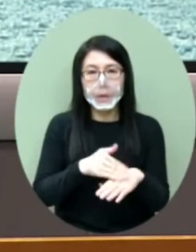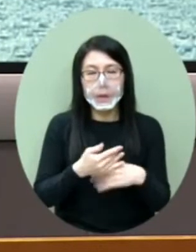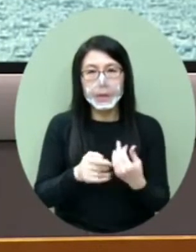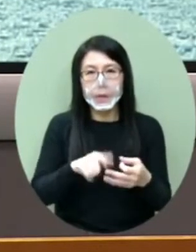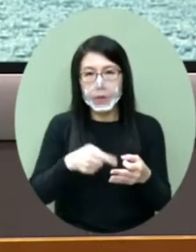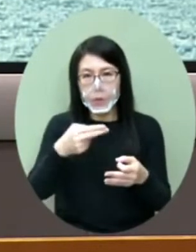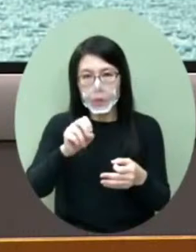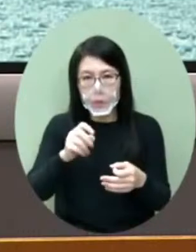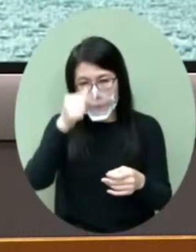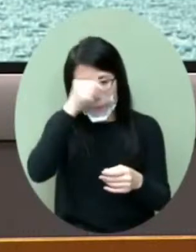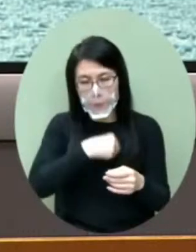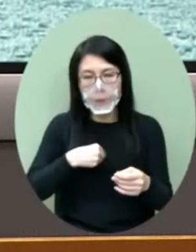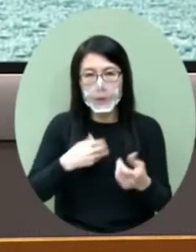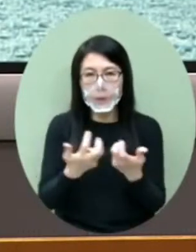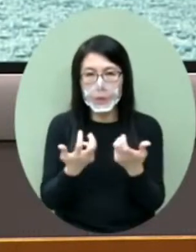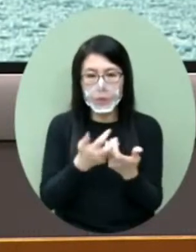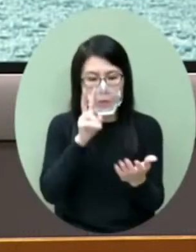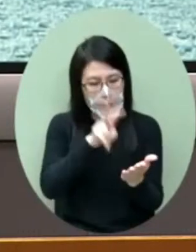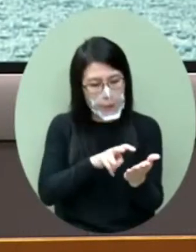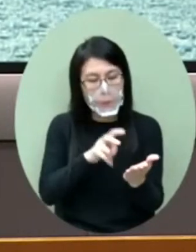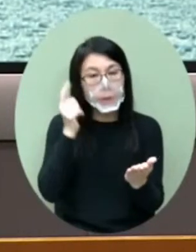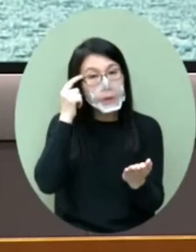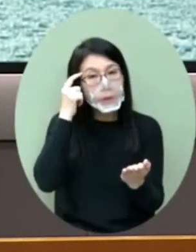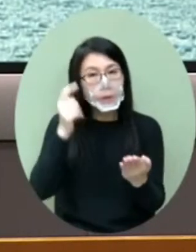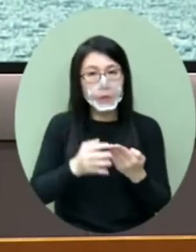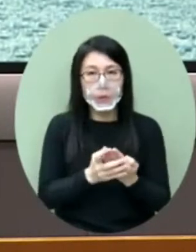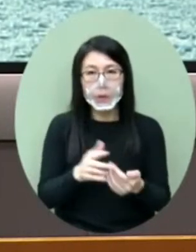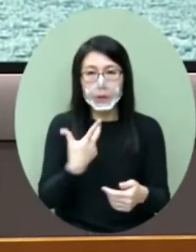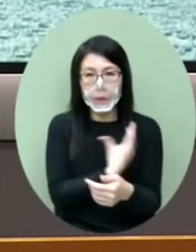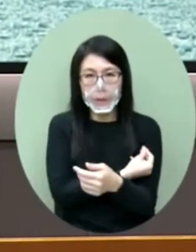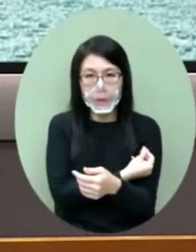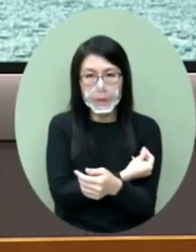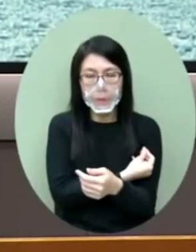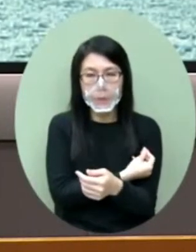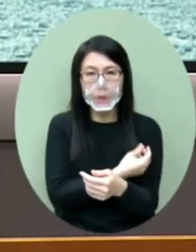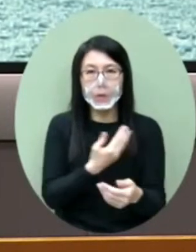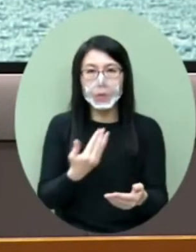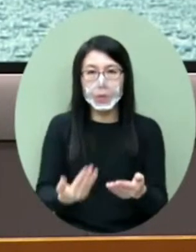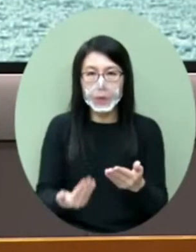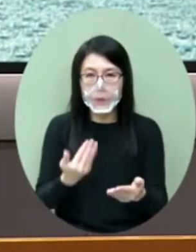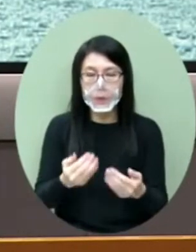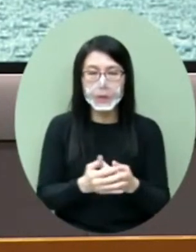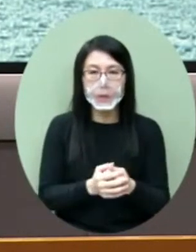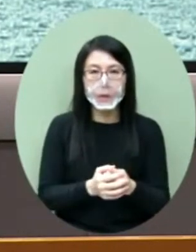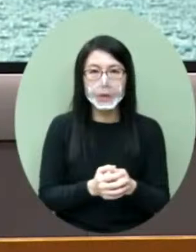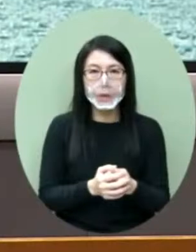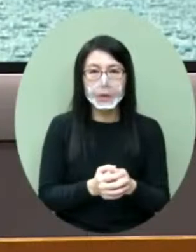vaccinated. Just now, Dr. Ho and the numbers have demonstrated